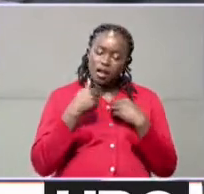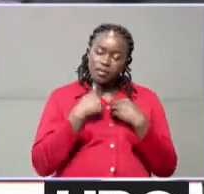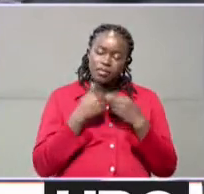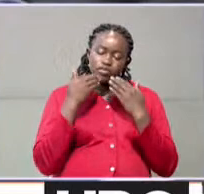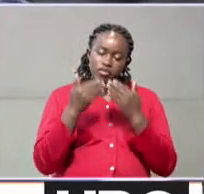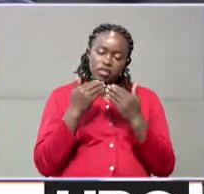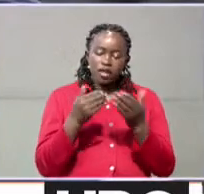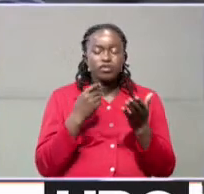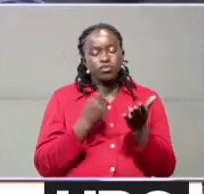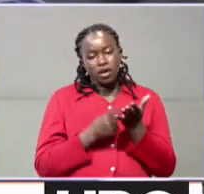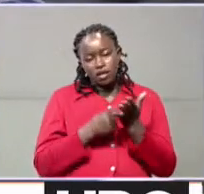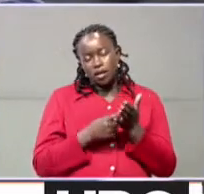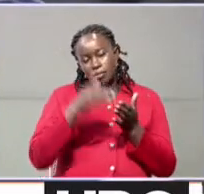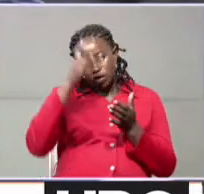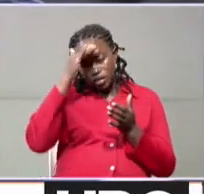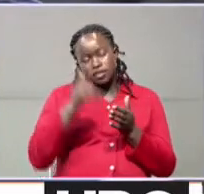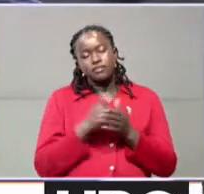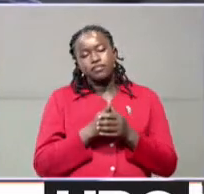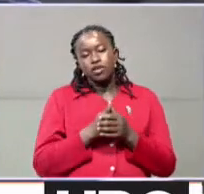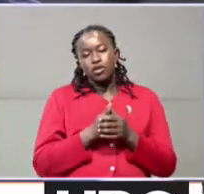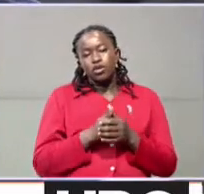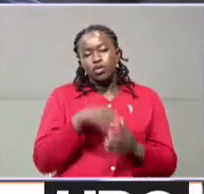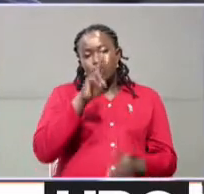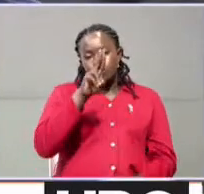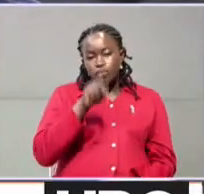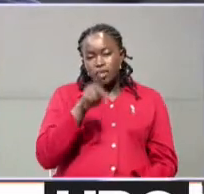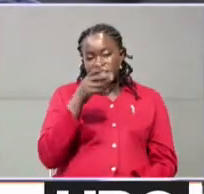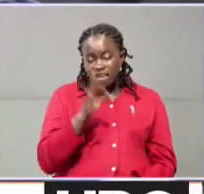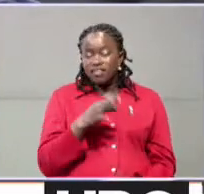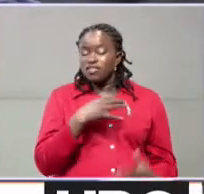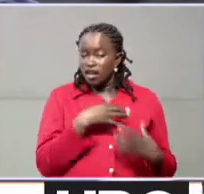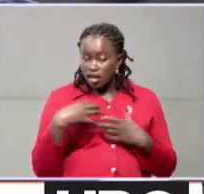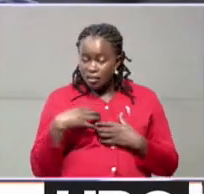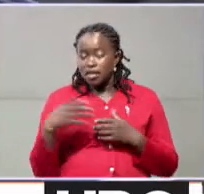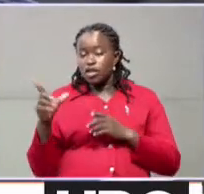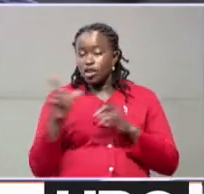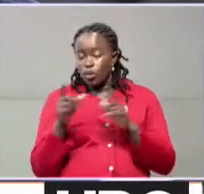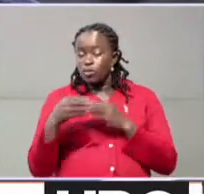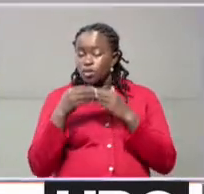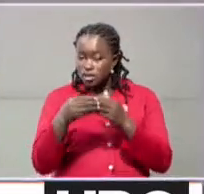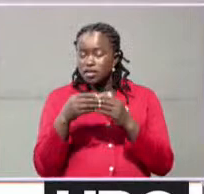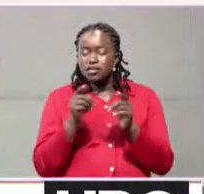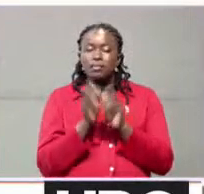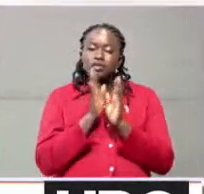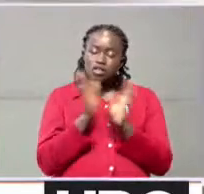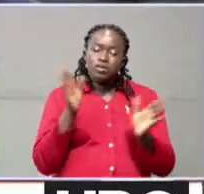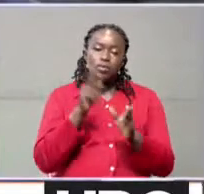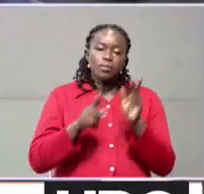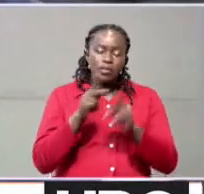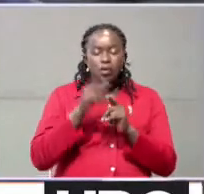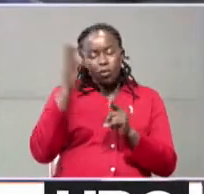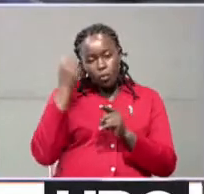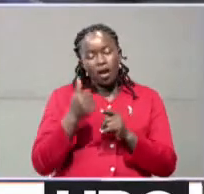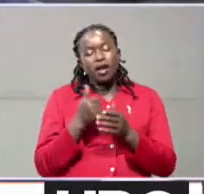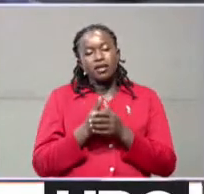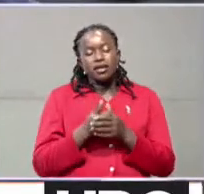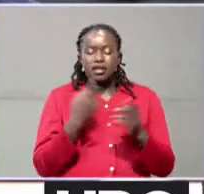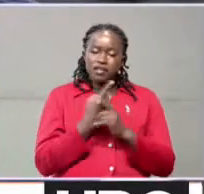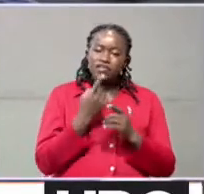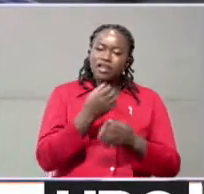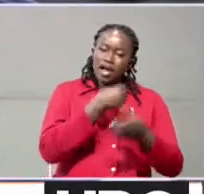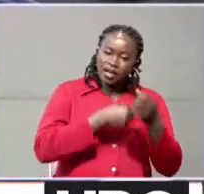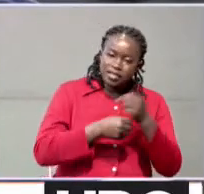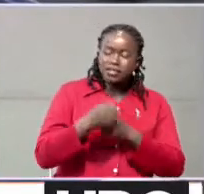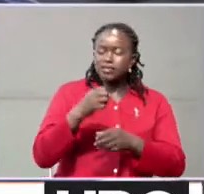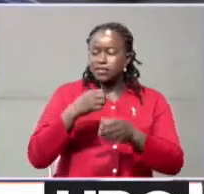police uganda people's defense forces the local leaders and the general public for the response activities